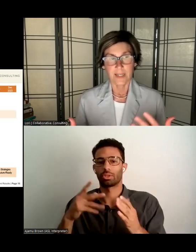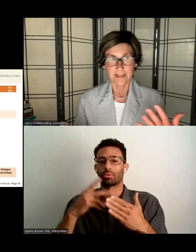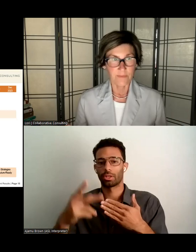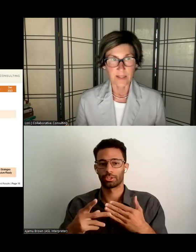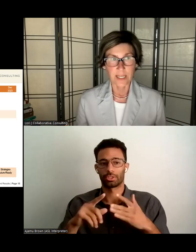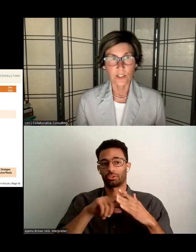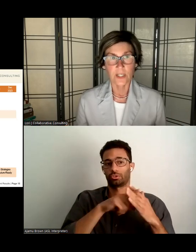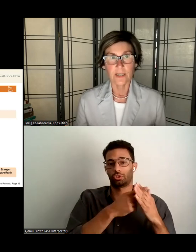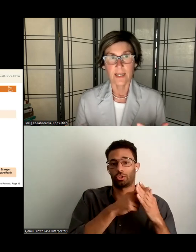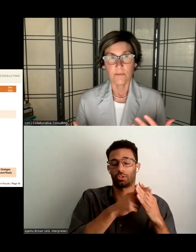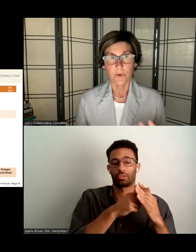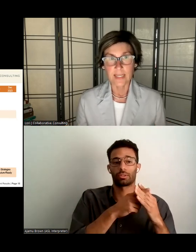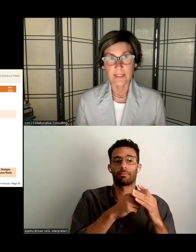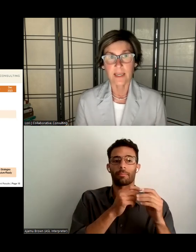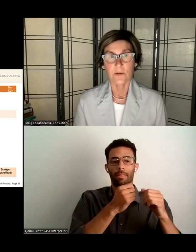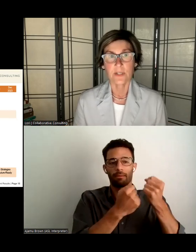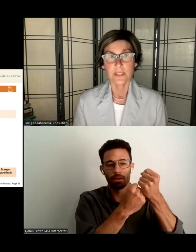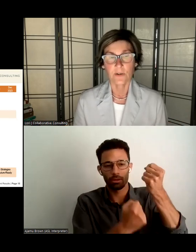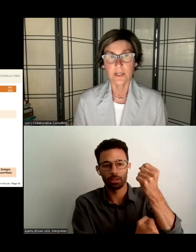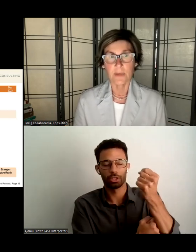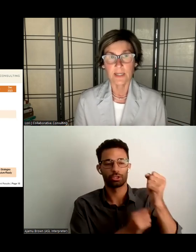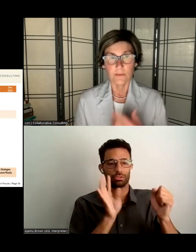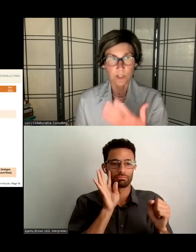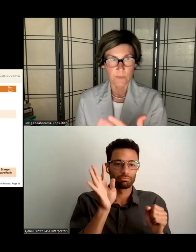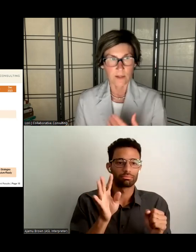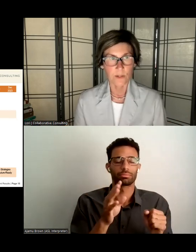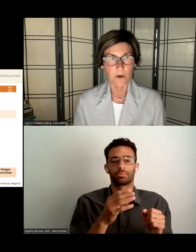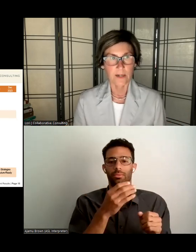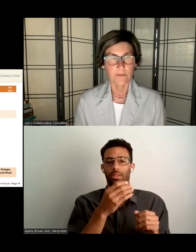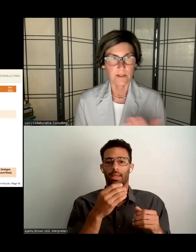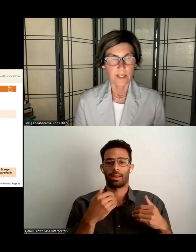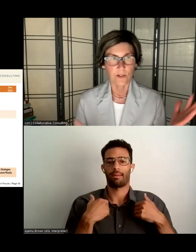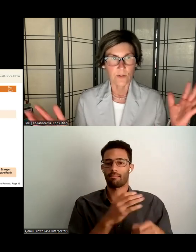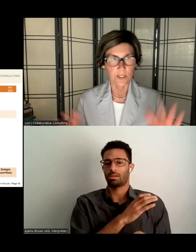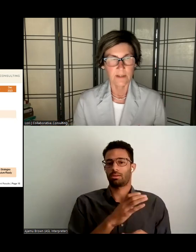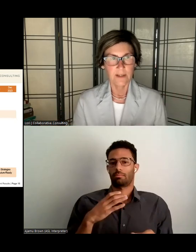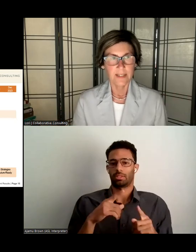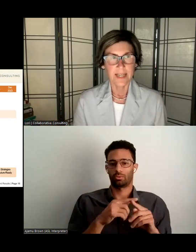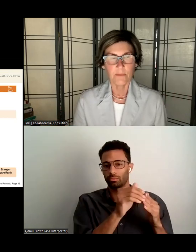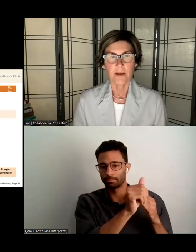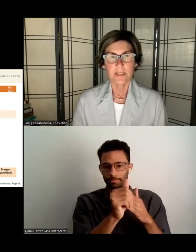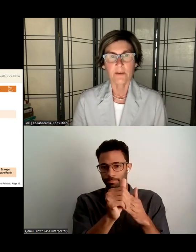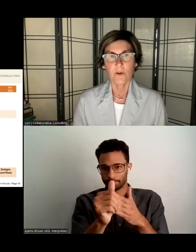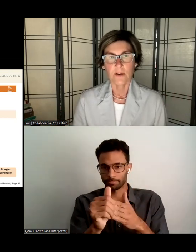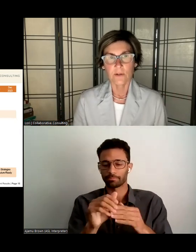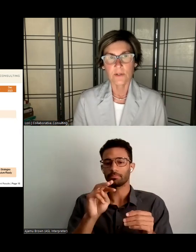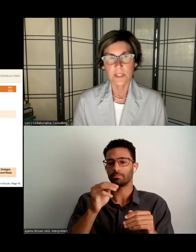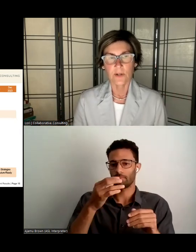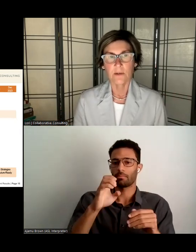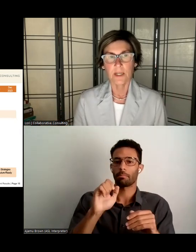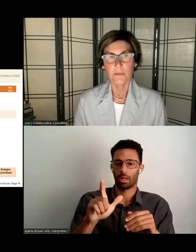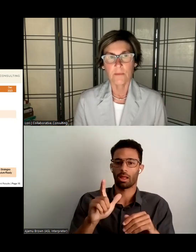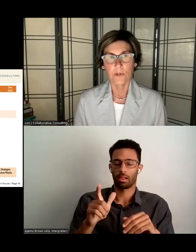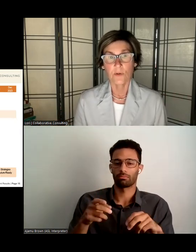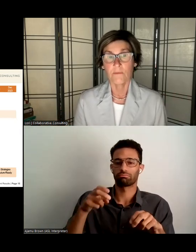the foundation and bringing together a steering committee, which Michael's part of, and Susan named off several other